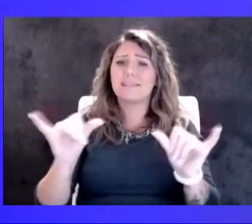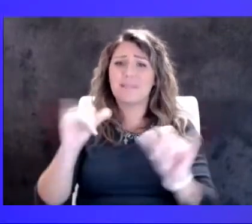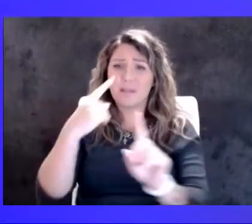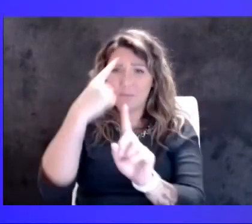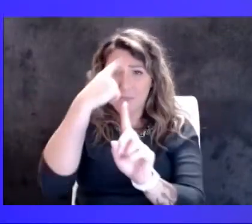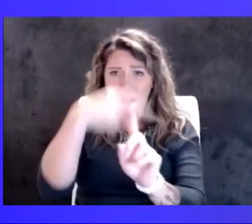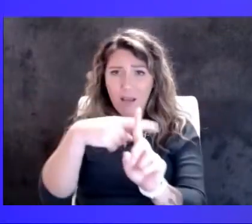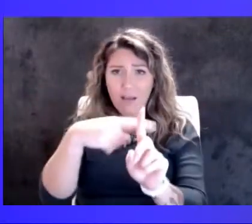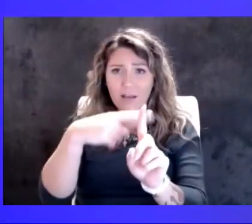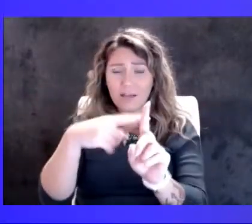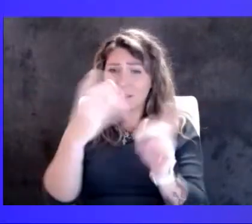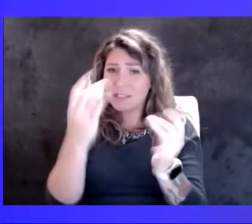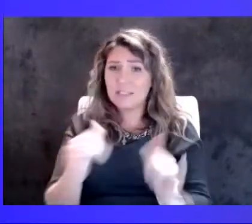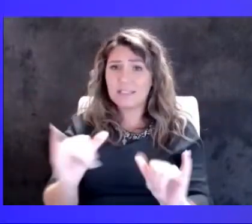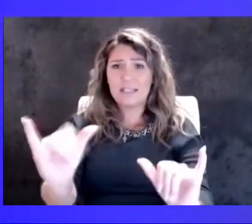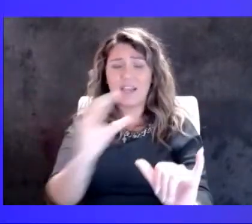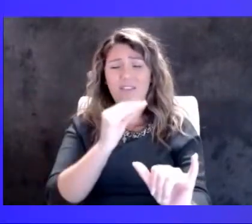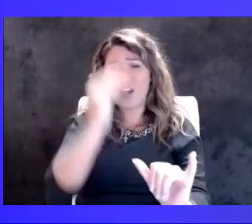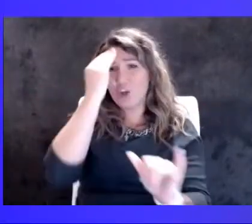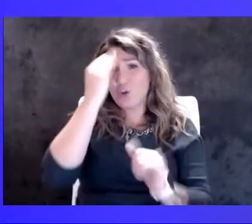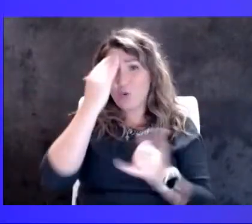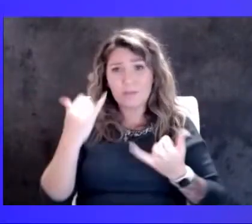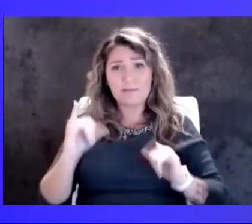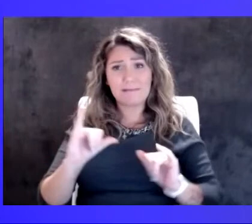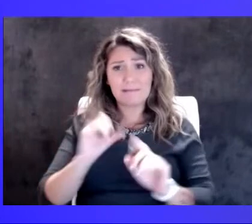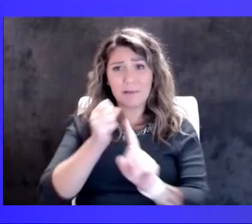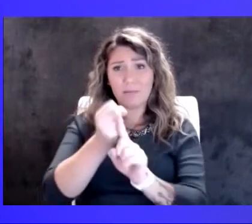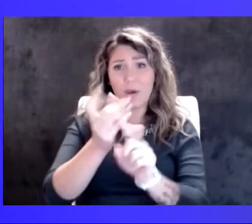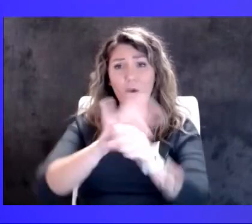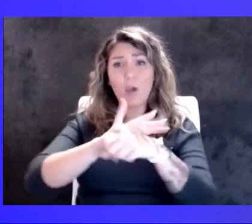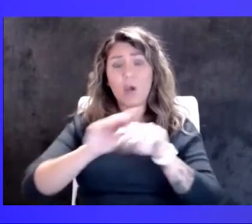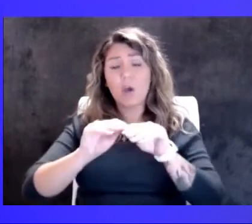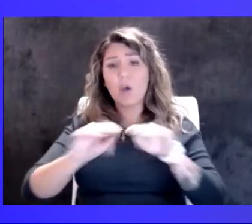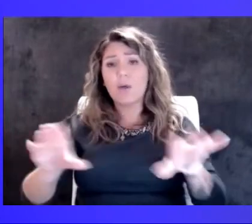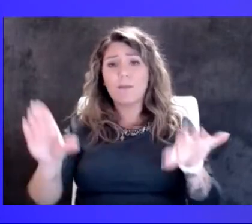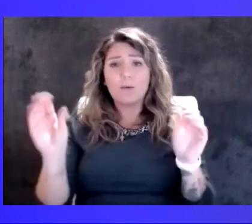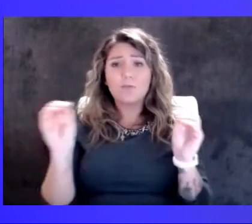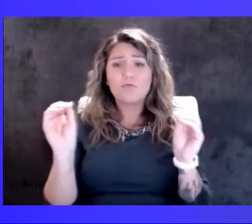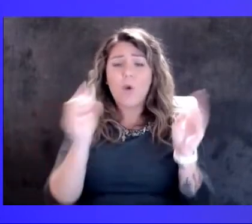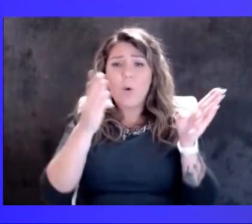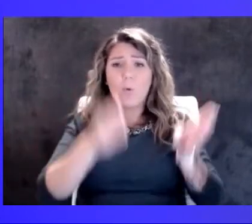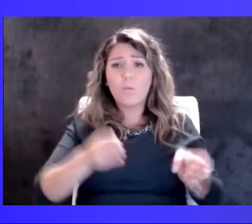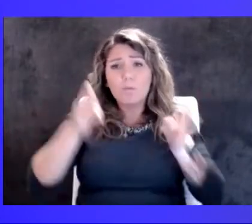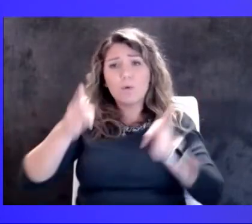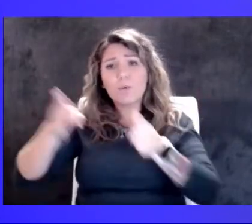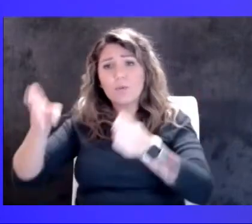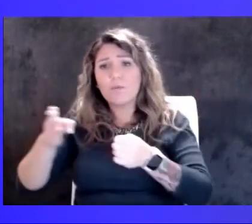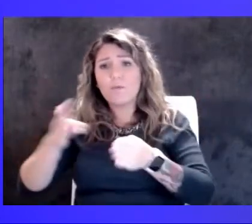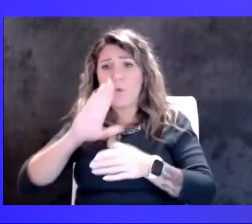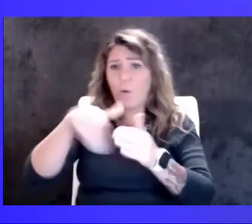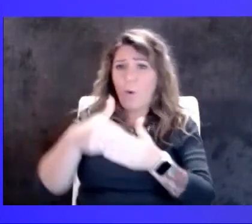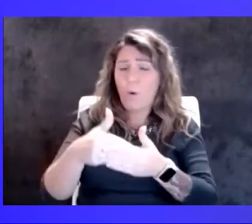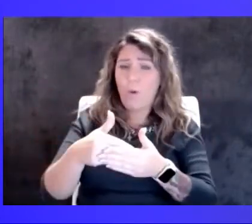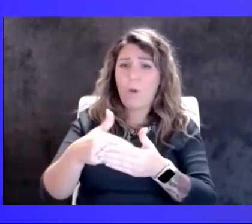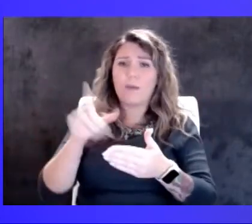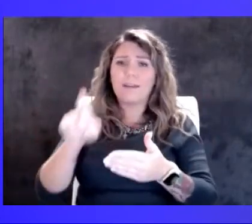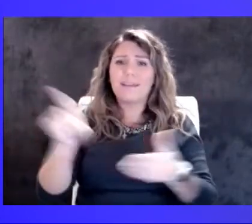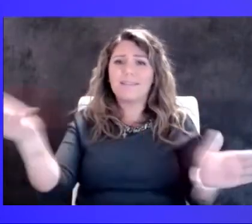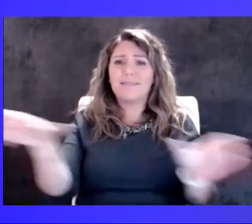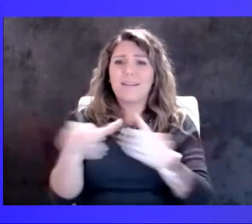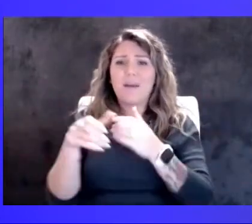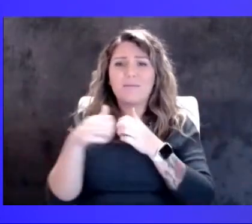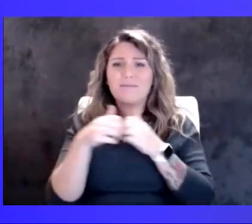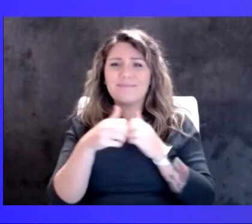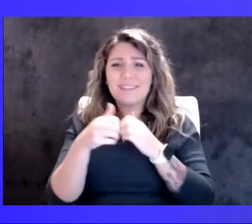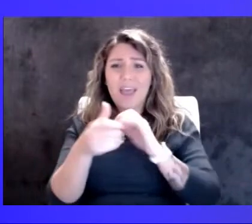this pandemic, and I think that in a pandemic, there's no individualism. We all have to band together to protect